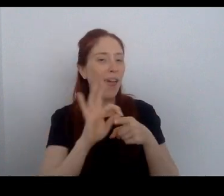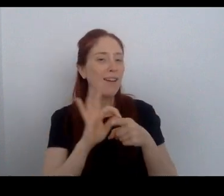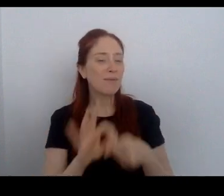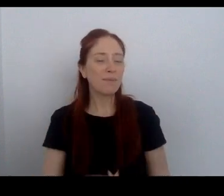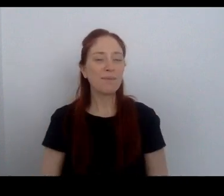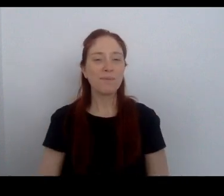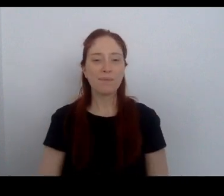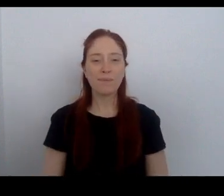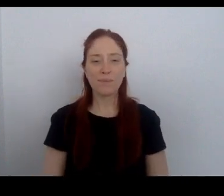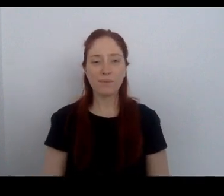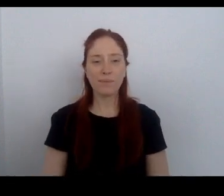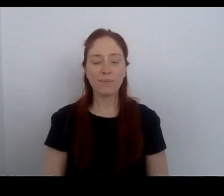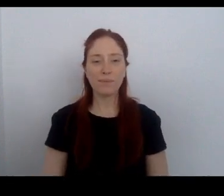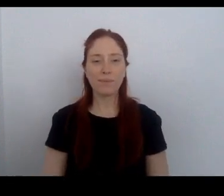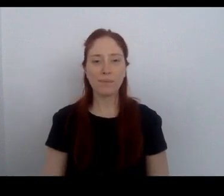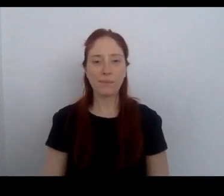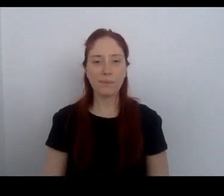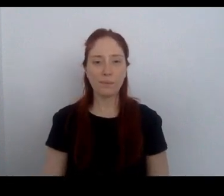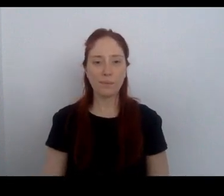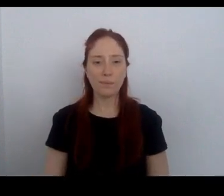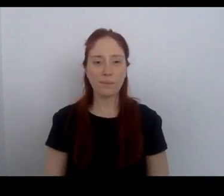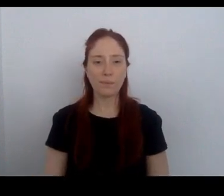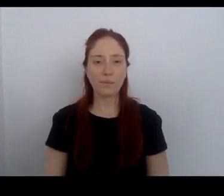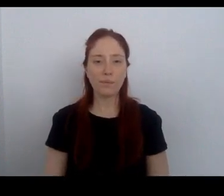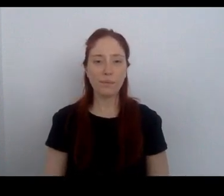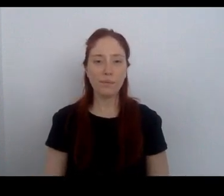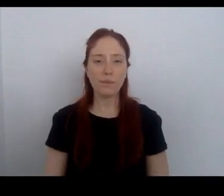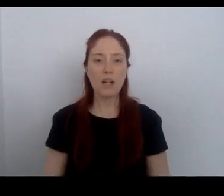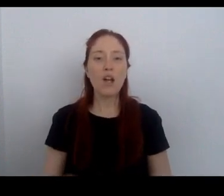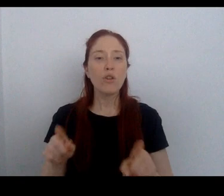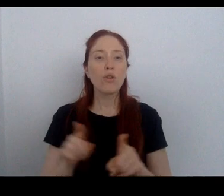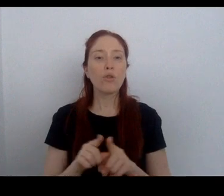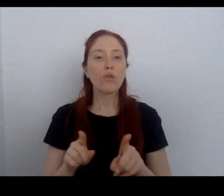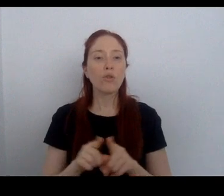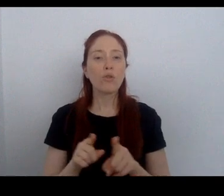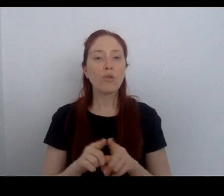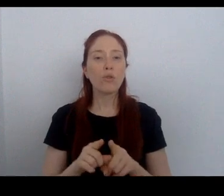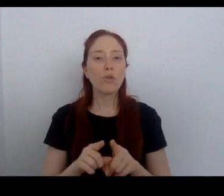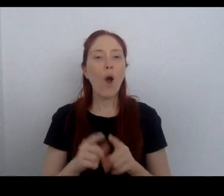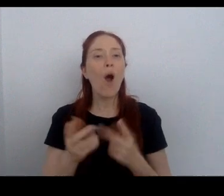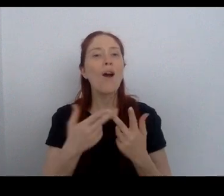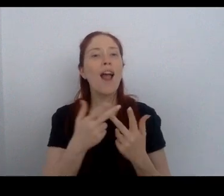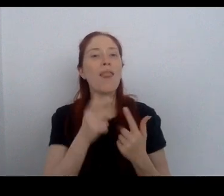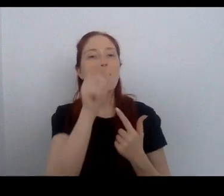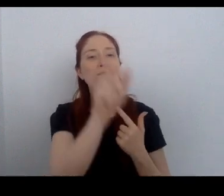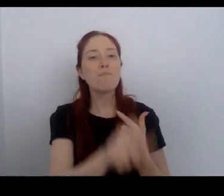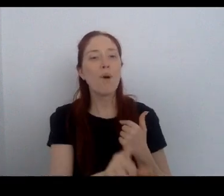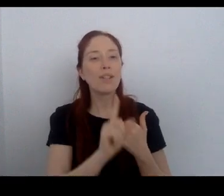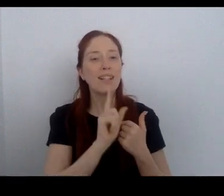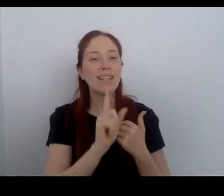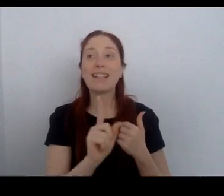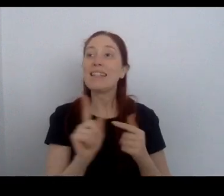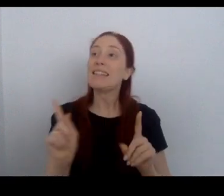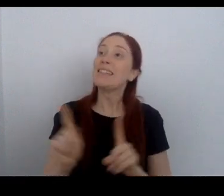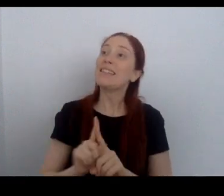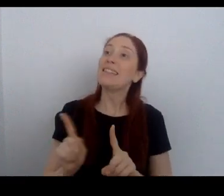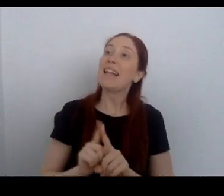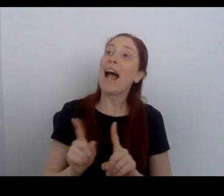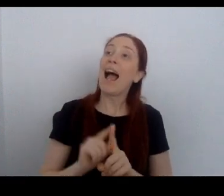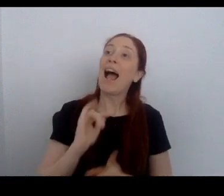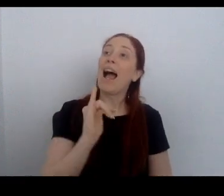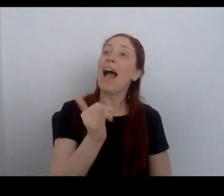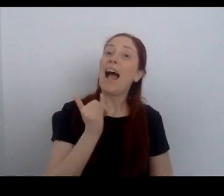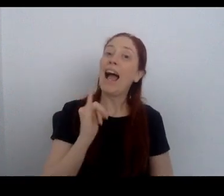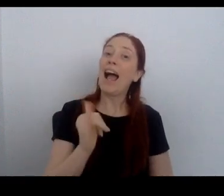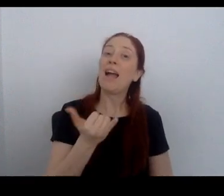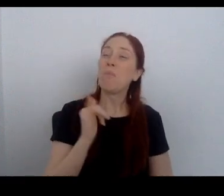Mm-hmm. Also with these extended drawings, And someone else said, which is exactly what I did, that drawing in yellow was a bit hard, so they've done grey